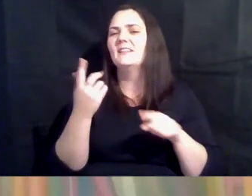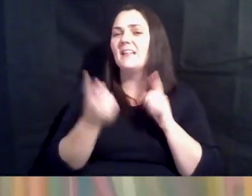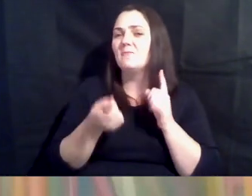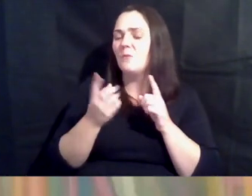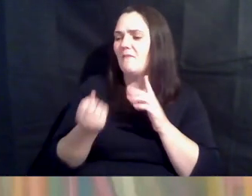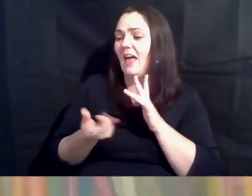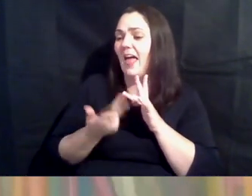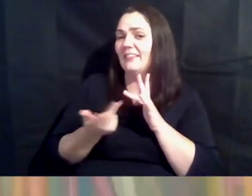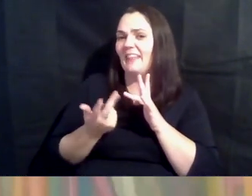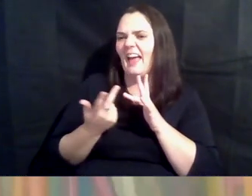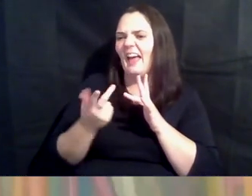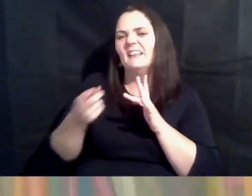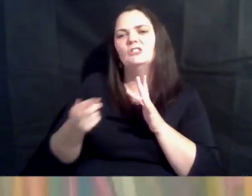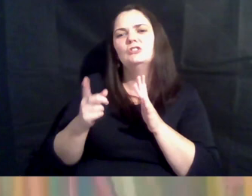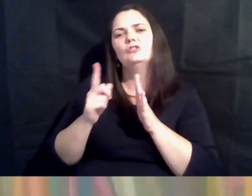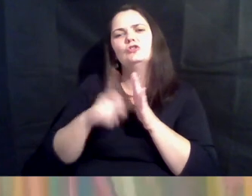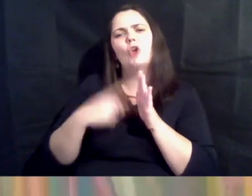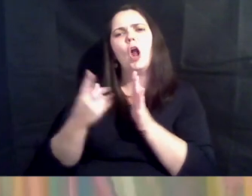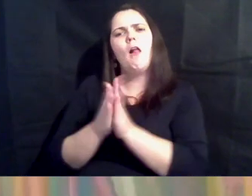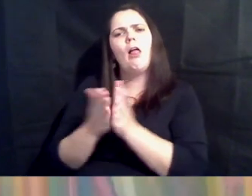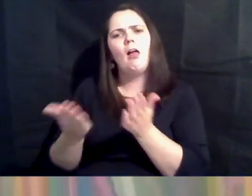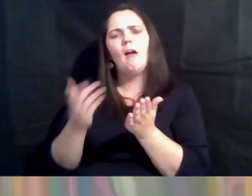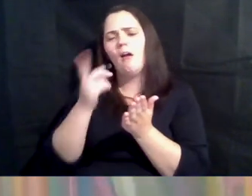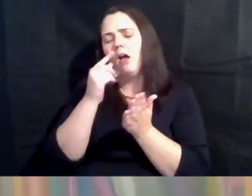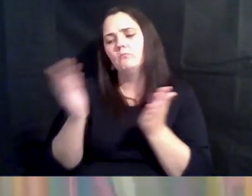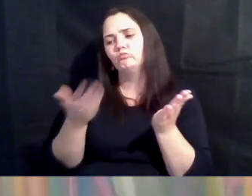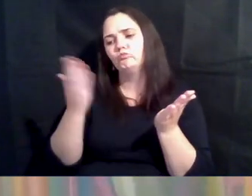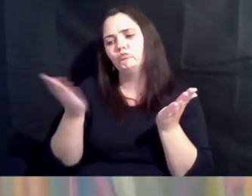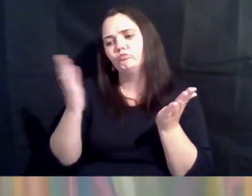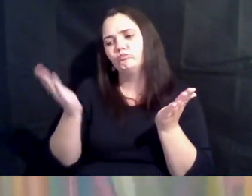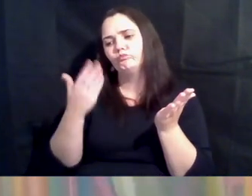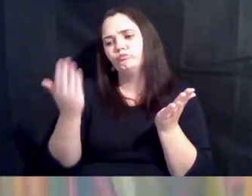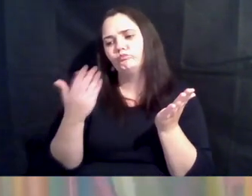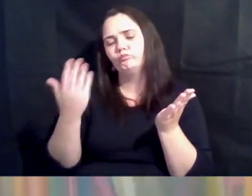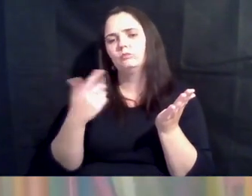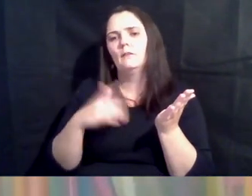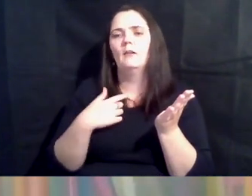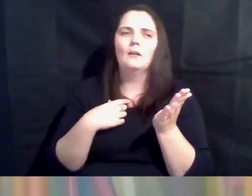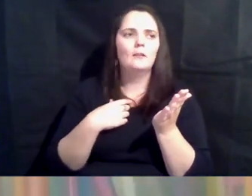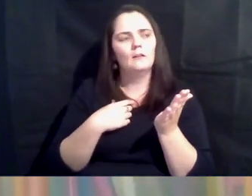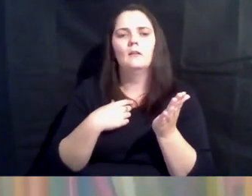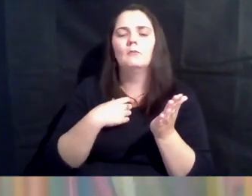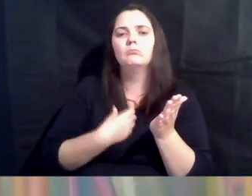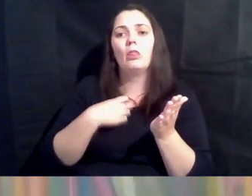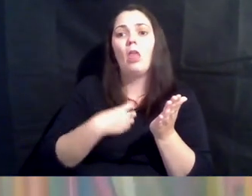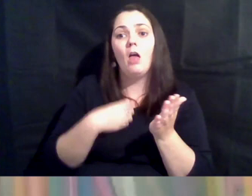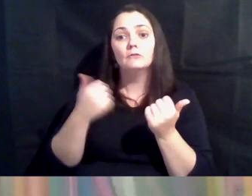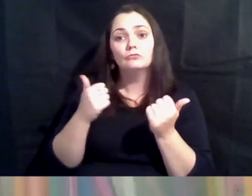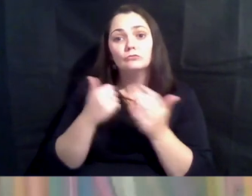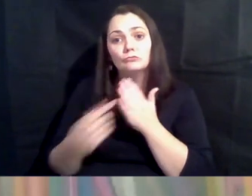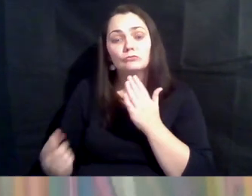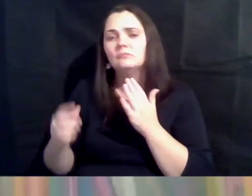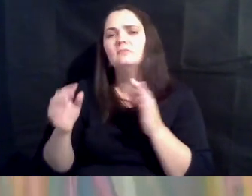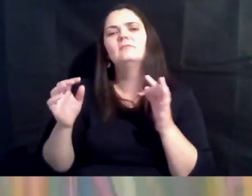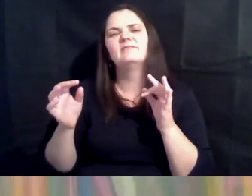that you need to fill. And you can just make a 2-page zine, you can make a 10-page zine, you can really do whatever you want. But I like the idea that